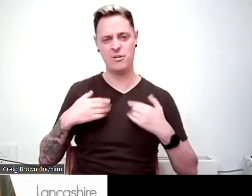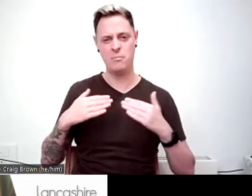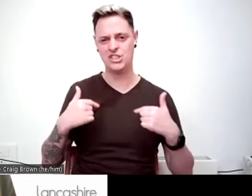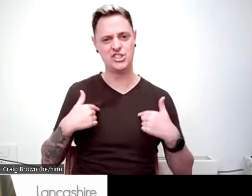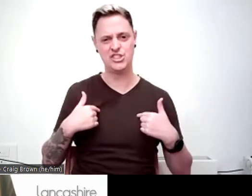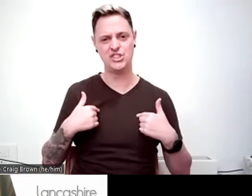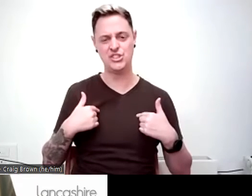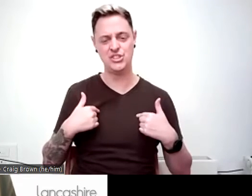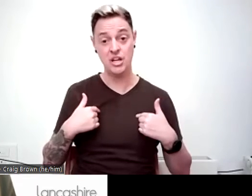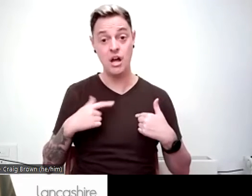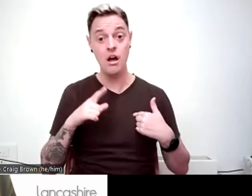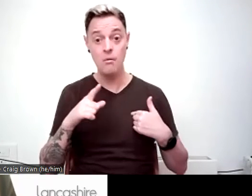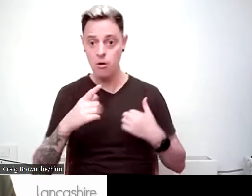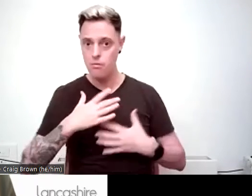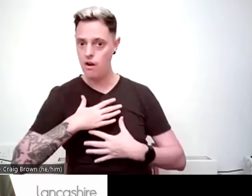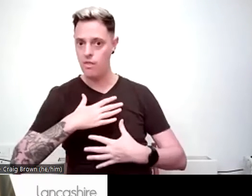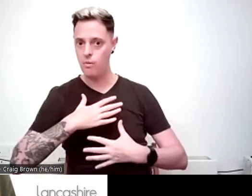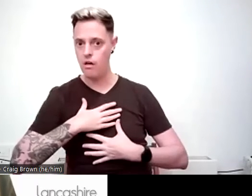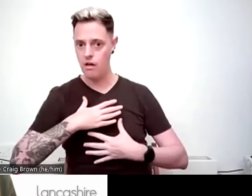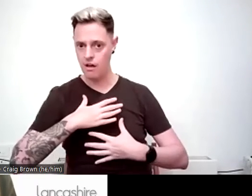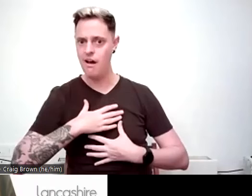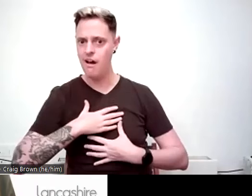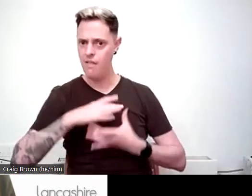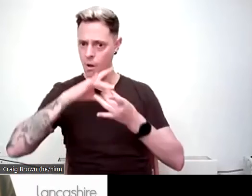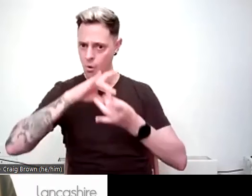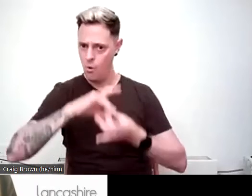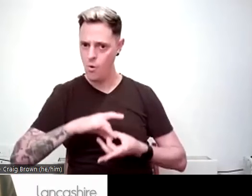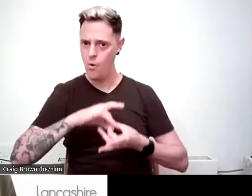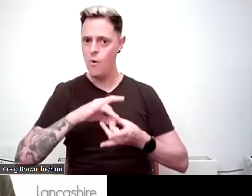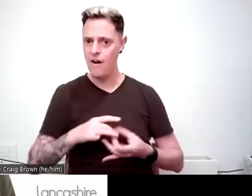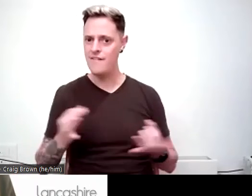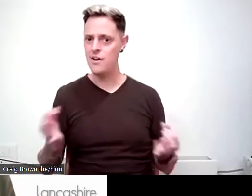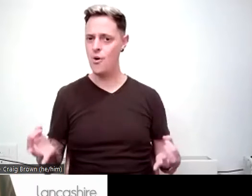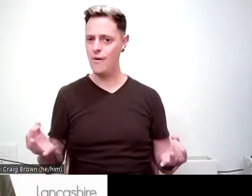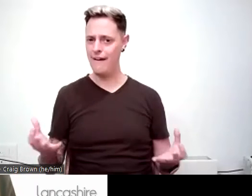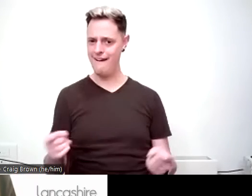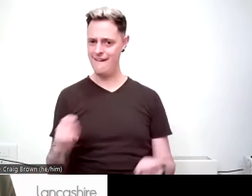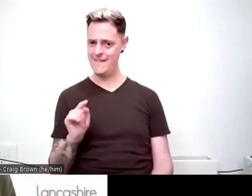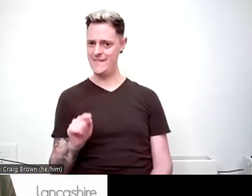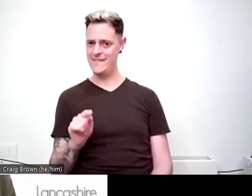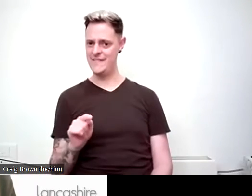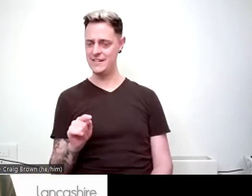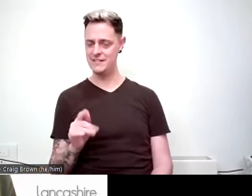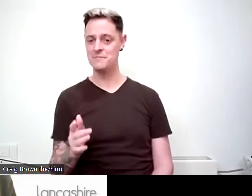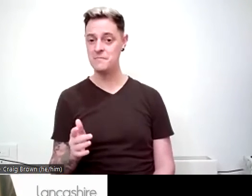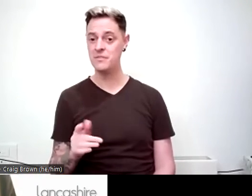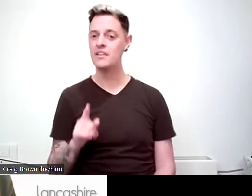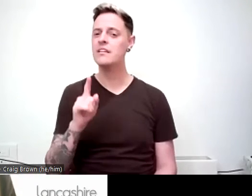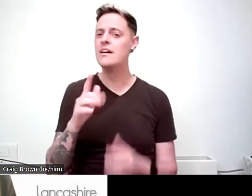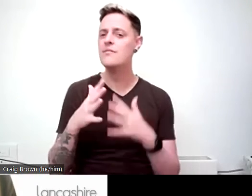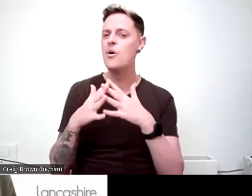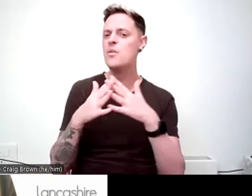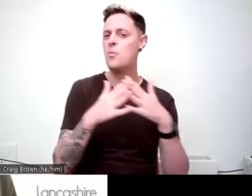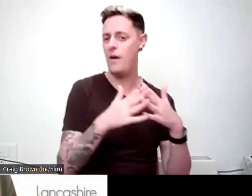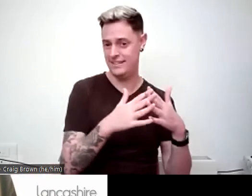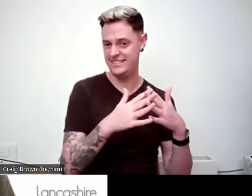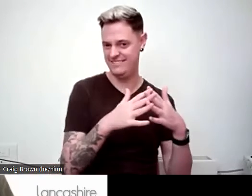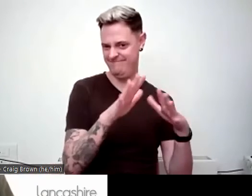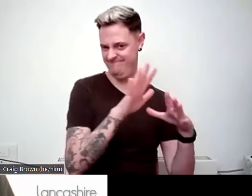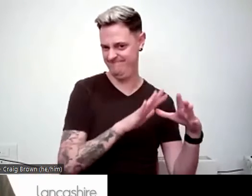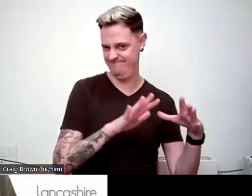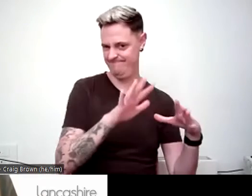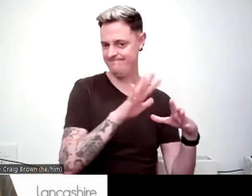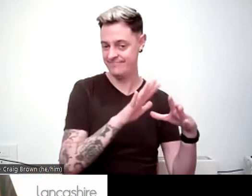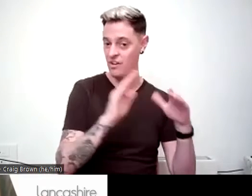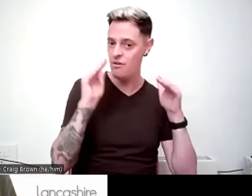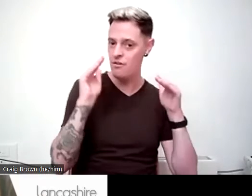still yoga. And I think that's also a really important point, is that we have in the West only really focused